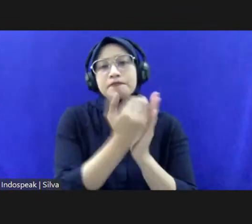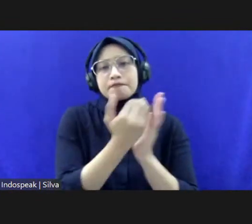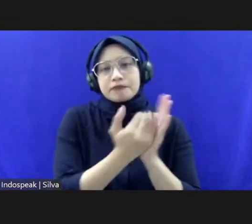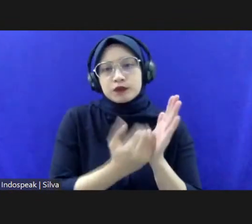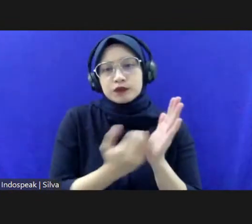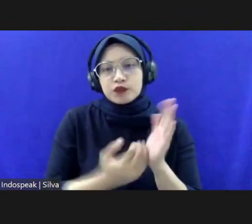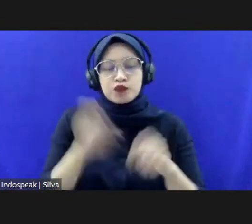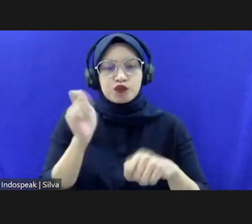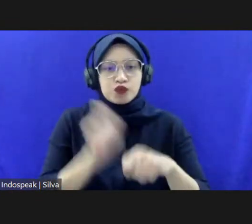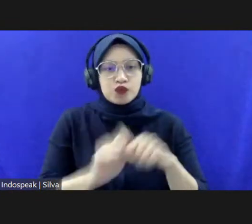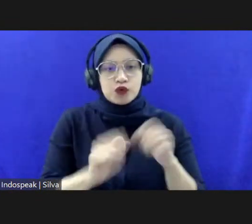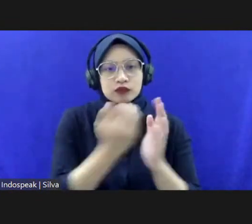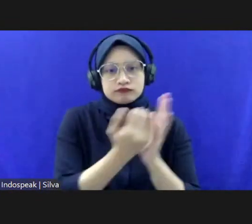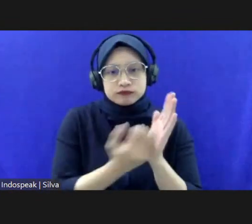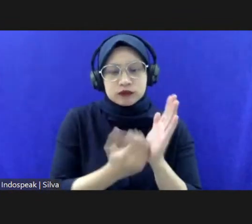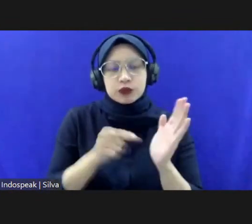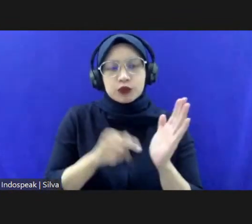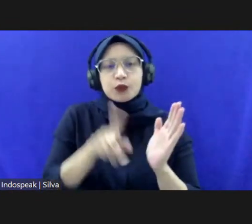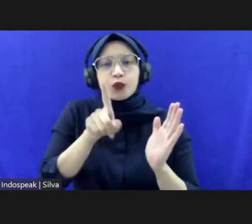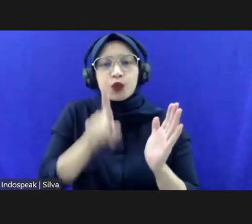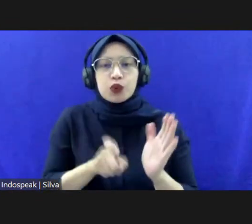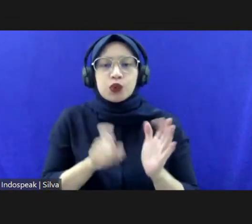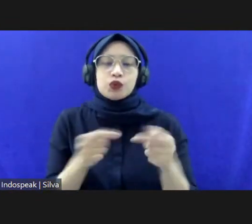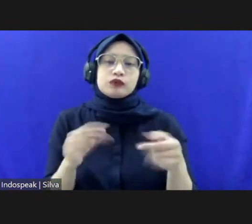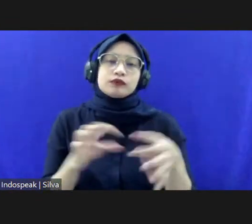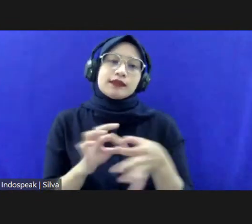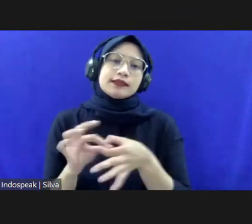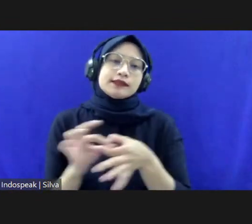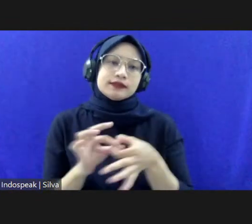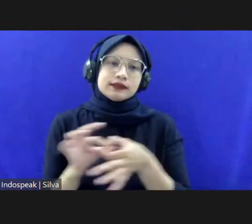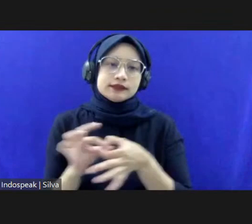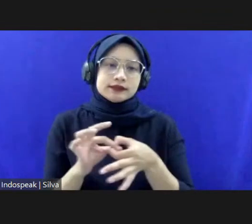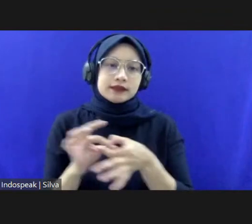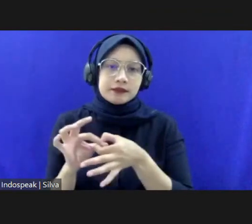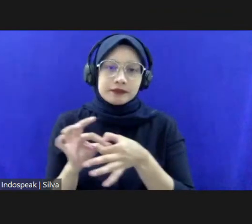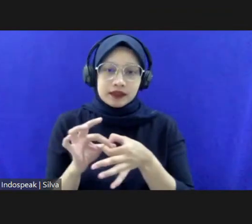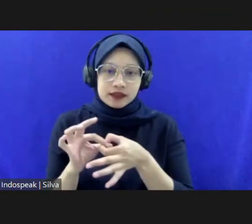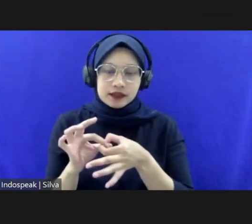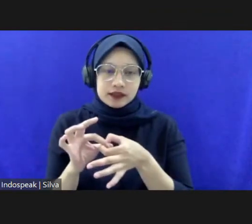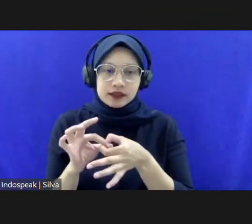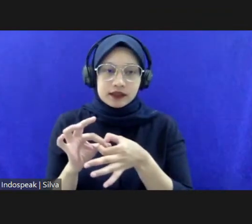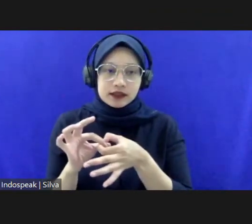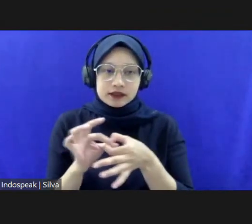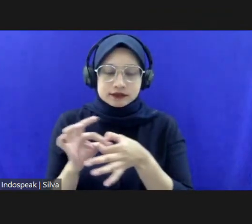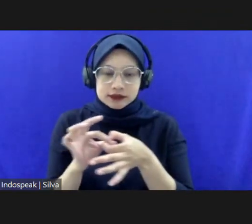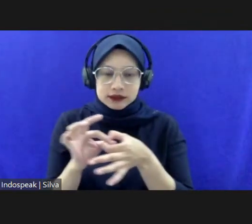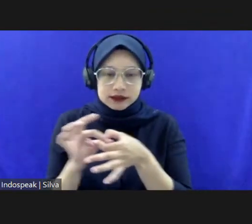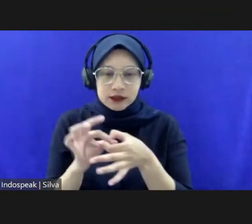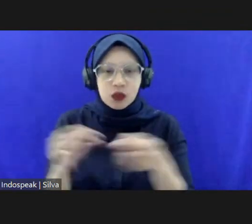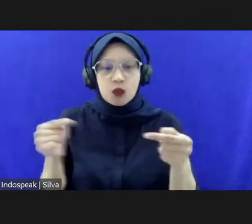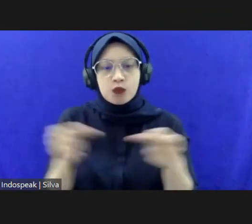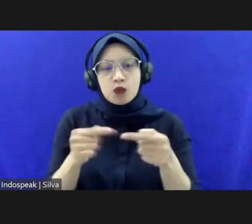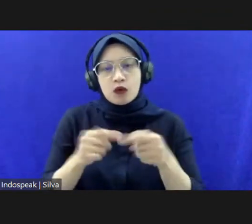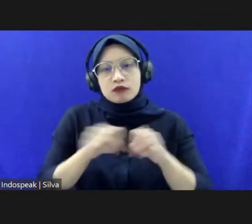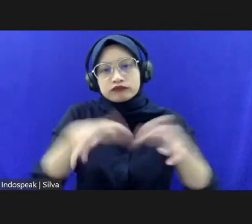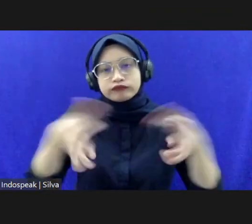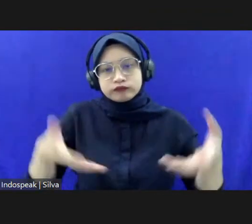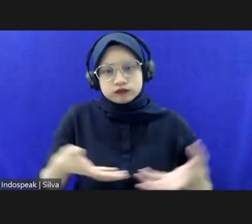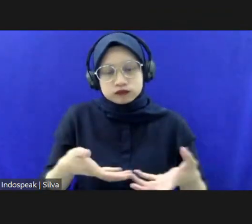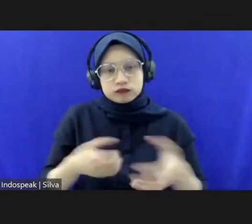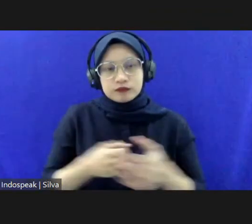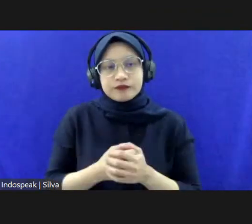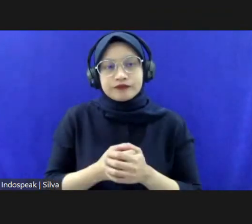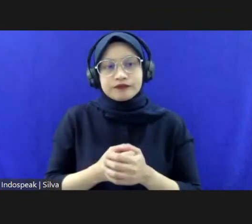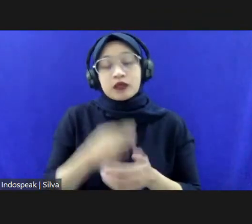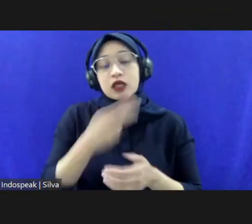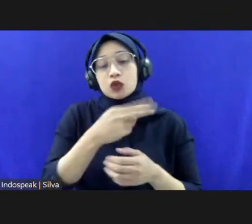and collaborative efforts for the world to emerge out of this global pandemic. Indonesia Update has always